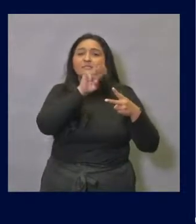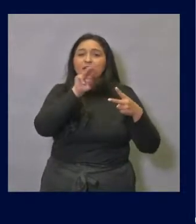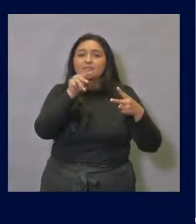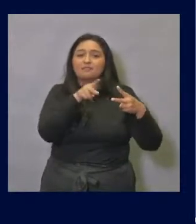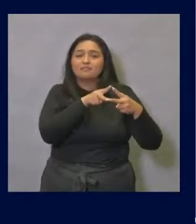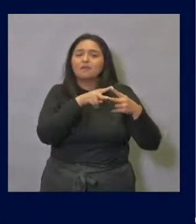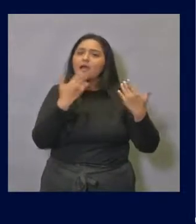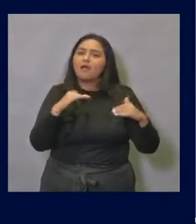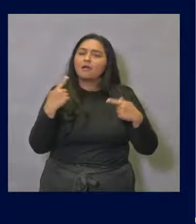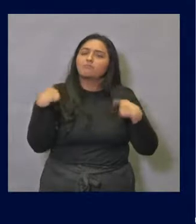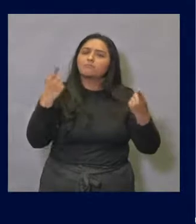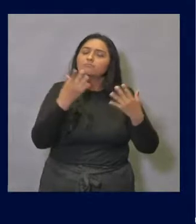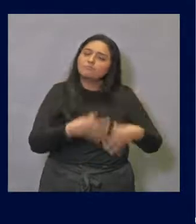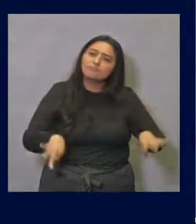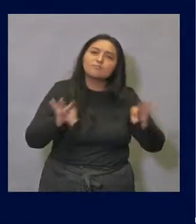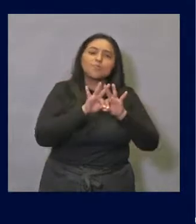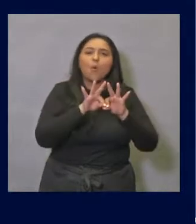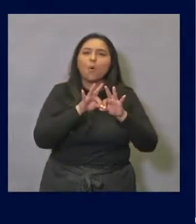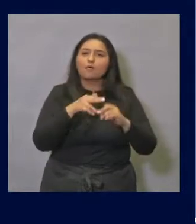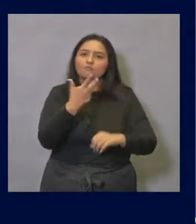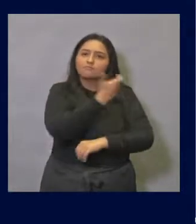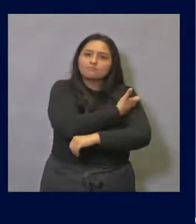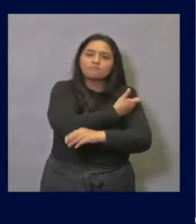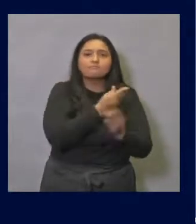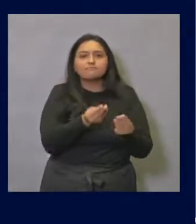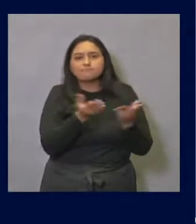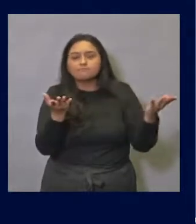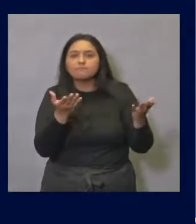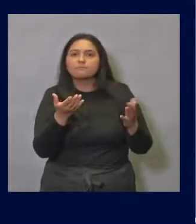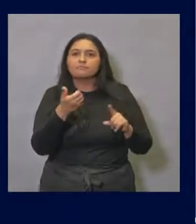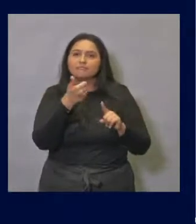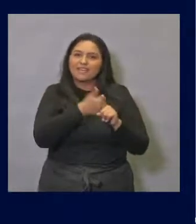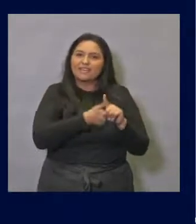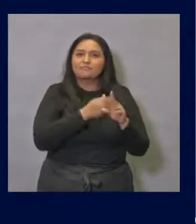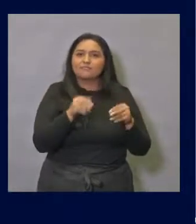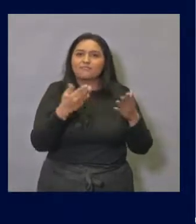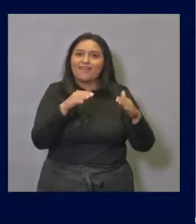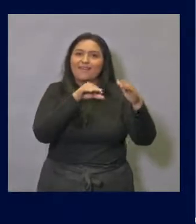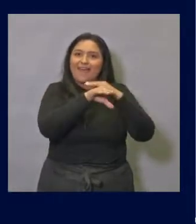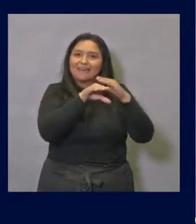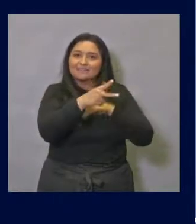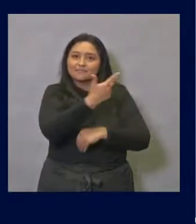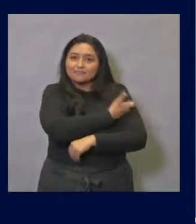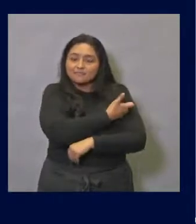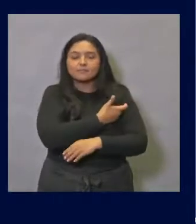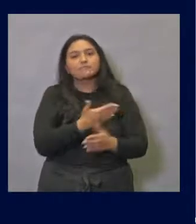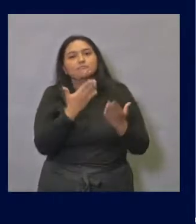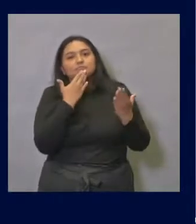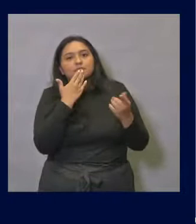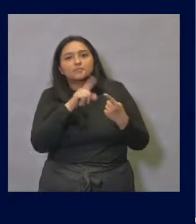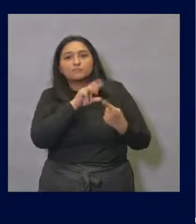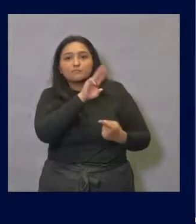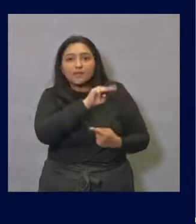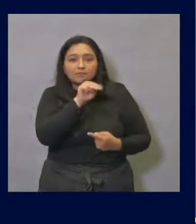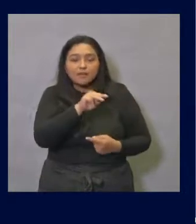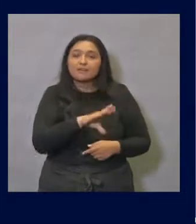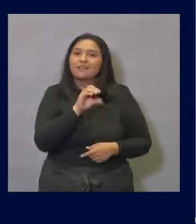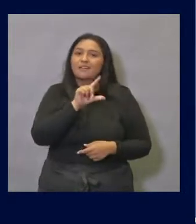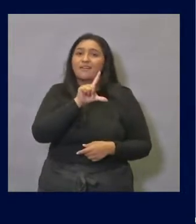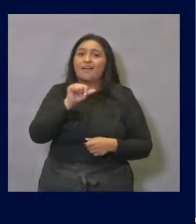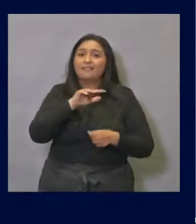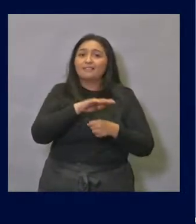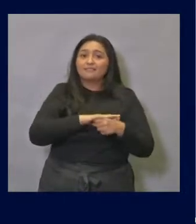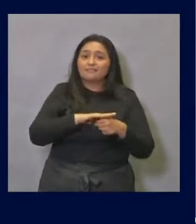vaccination efforts, as each provided access to vaccines. And we're so grateful to Magic Mountain and the City of LA and their Department